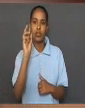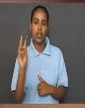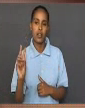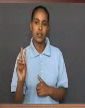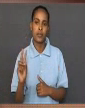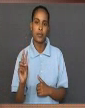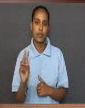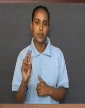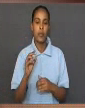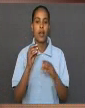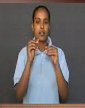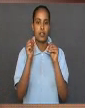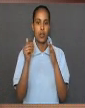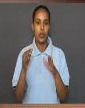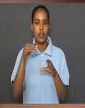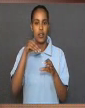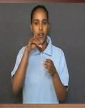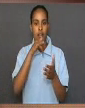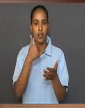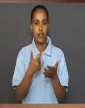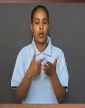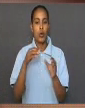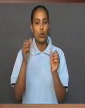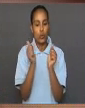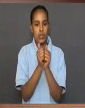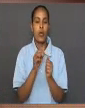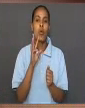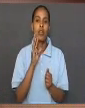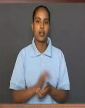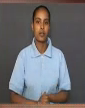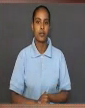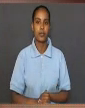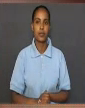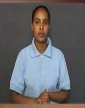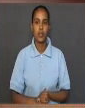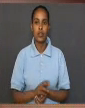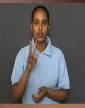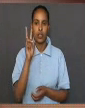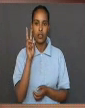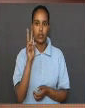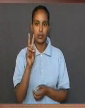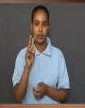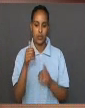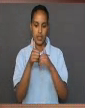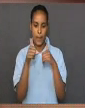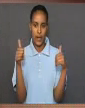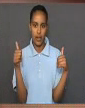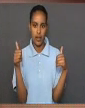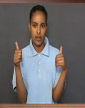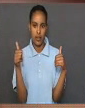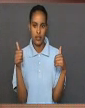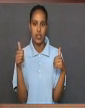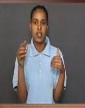oxide by dissolving it with water. The two are separated